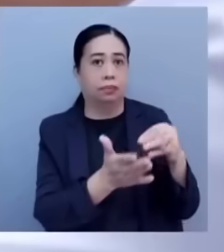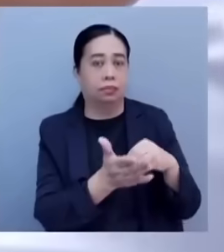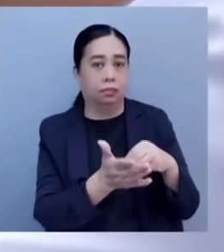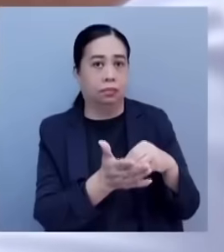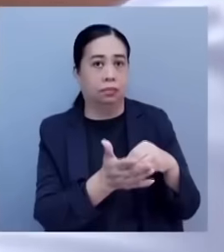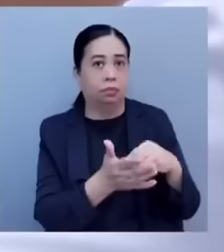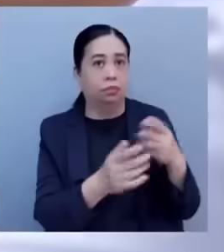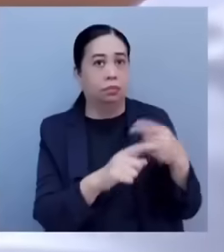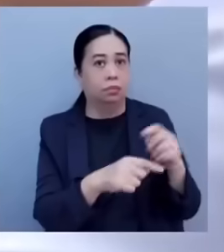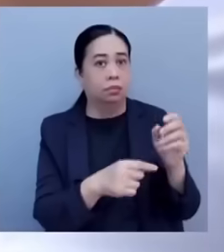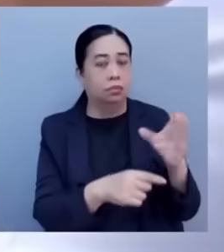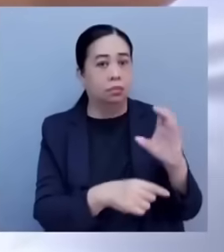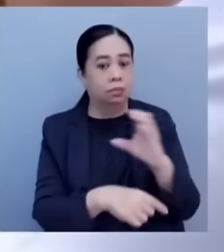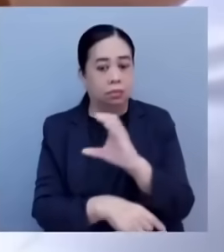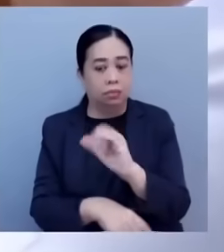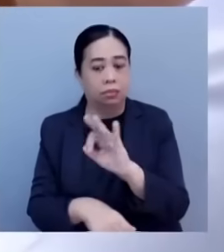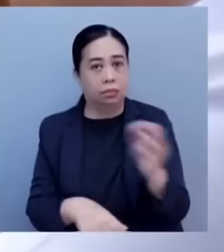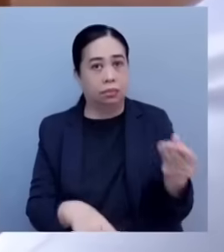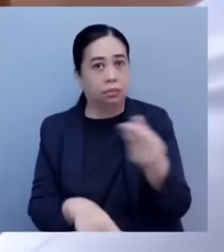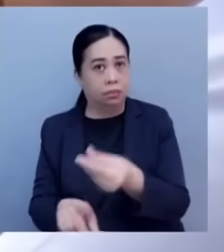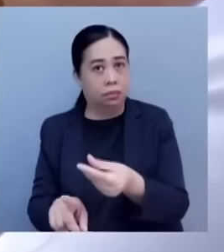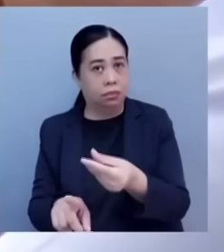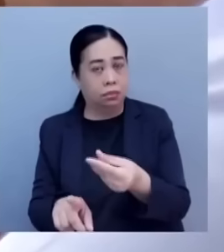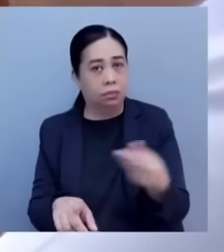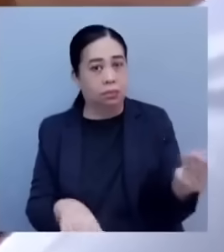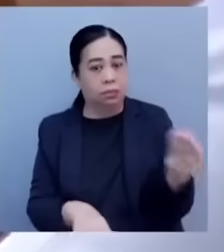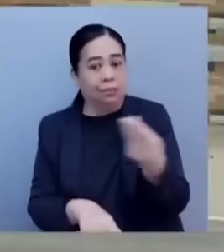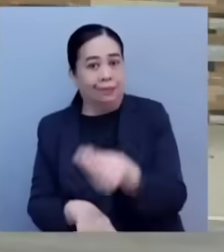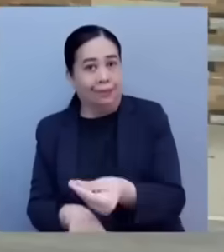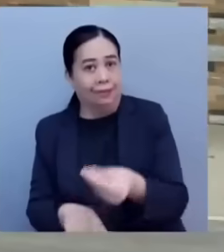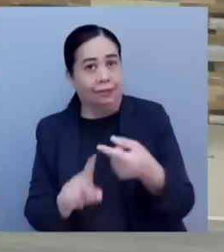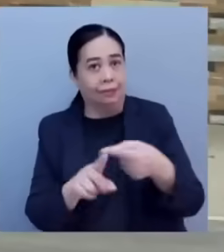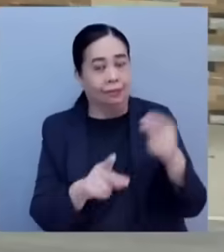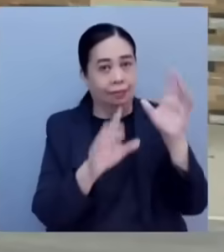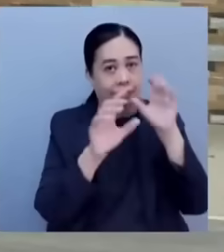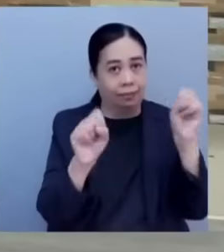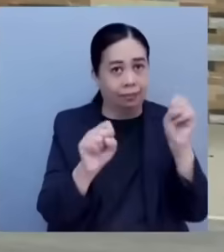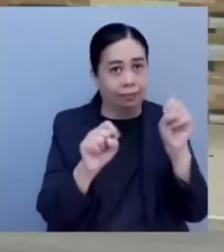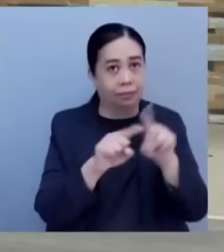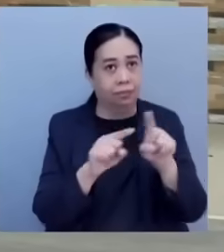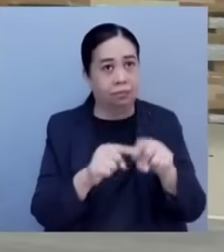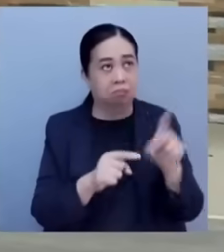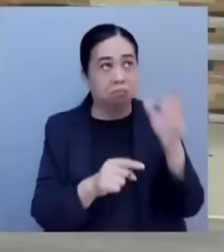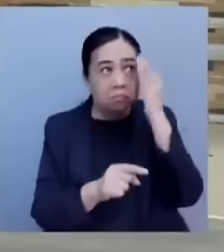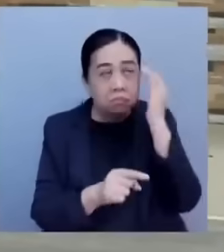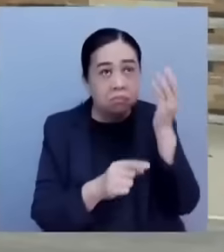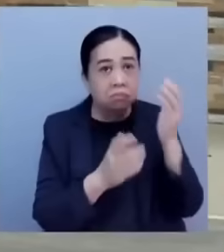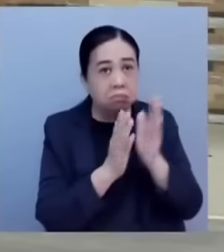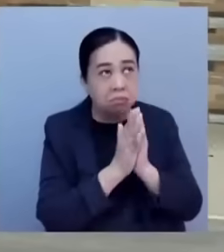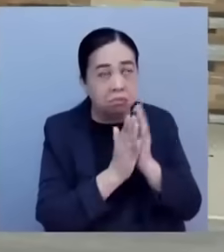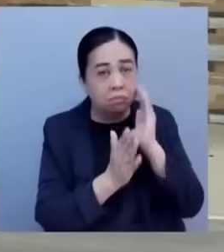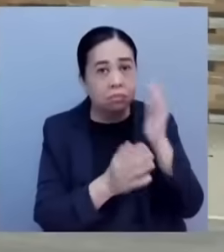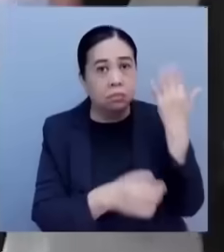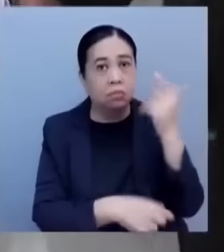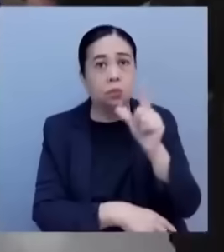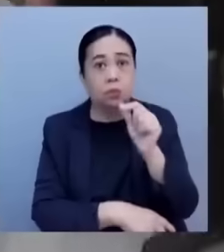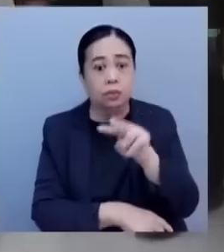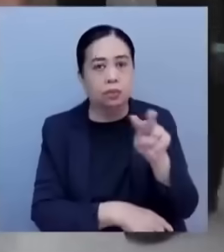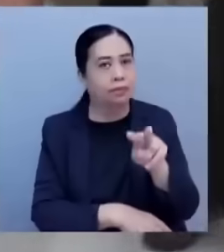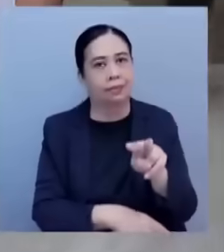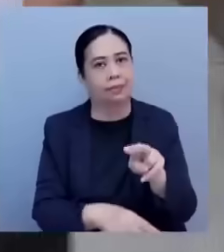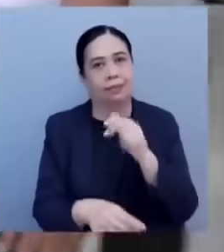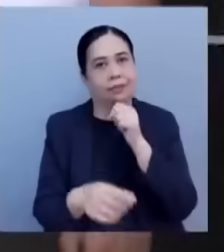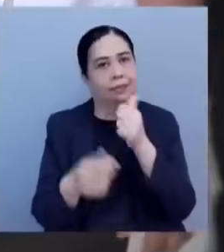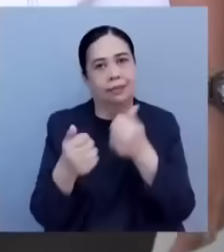in confidential funds given to the office of the Vice President as per their request in 2022 is